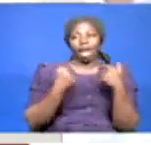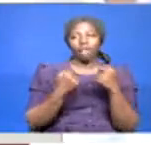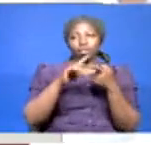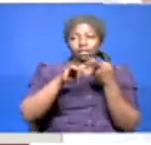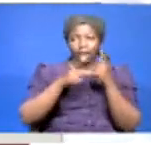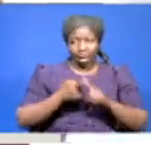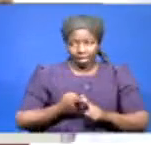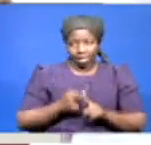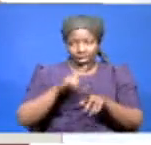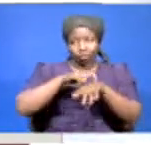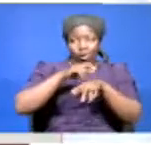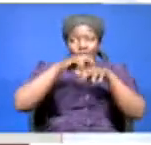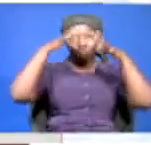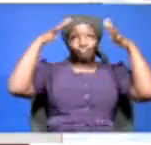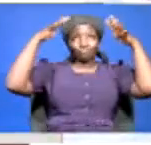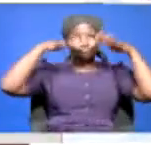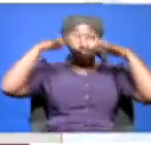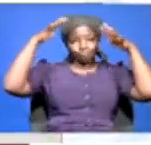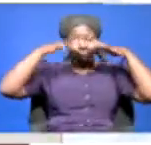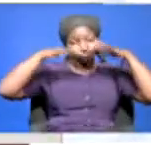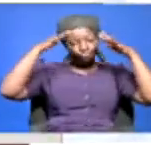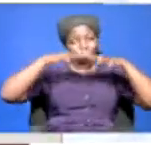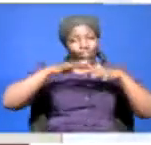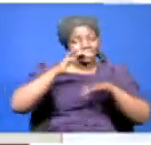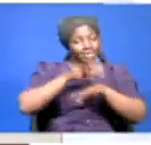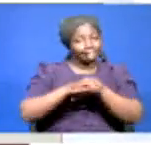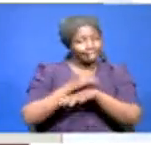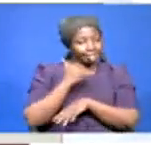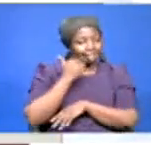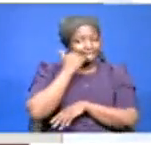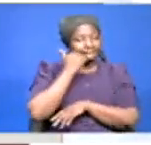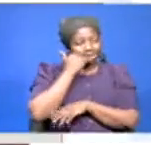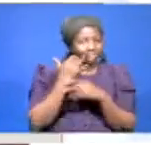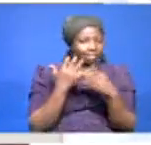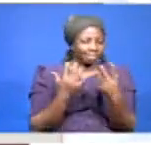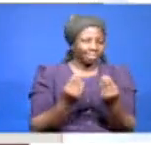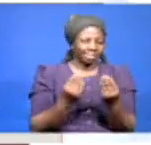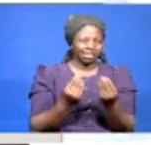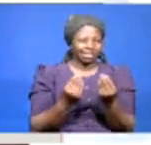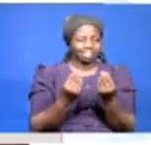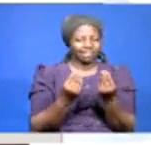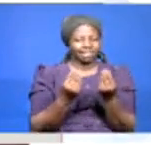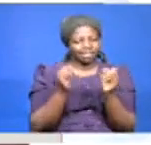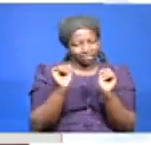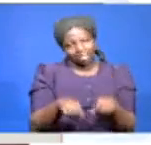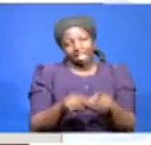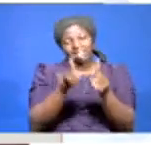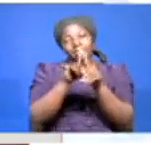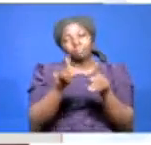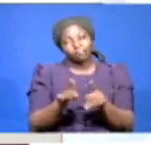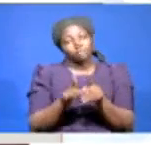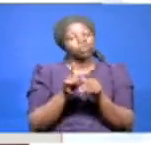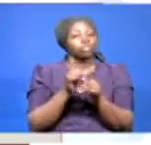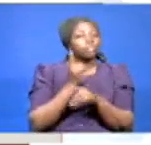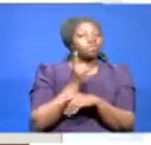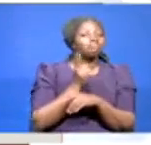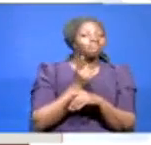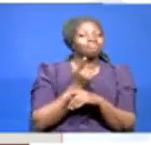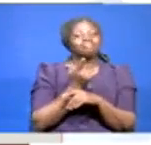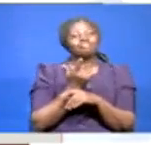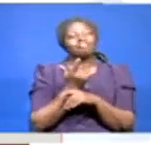sana kupata magonjwa. Na pia tumefunga vibanda ambavyo vimeuza chakula hapo kwa streets. Hiyo ni